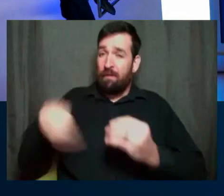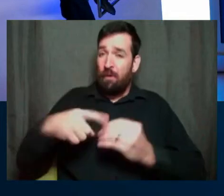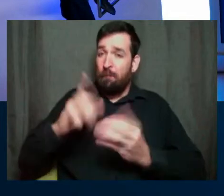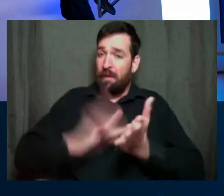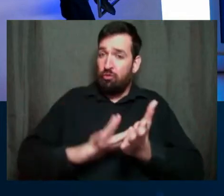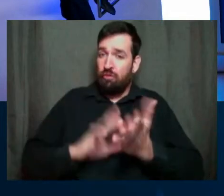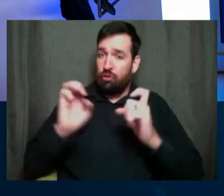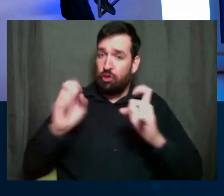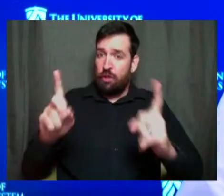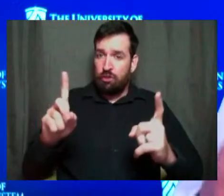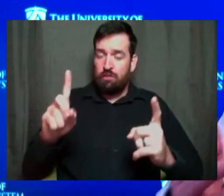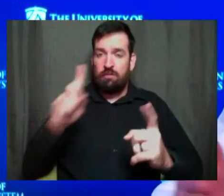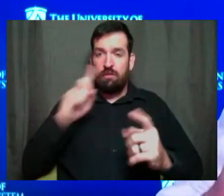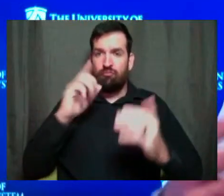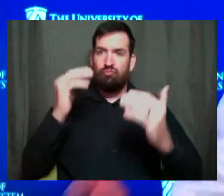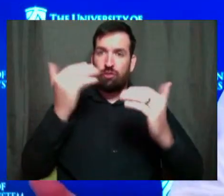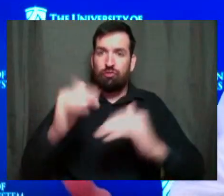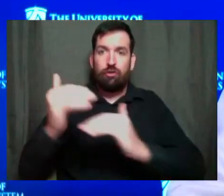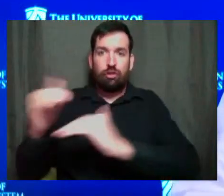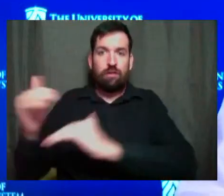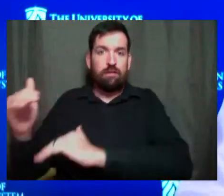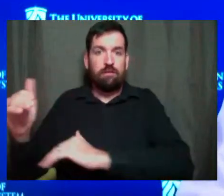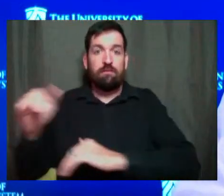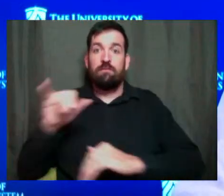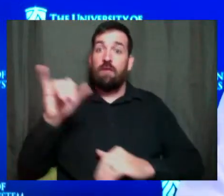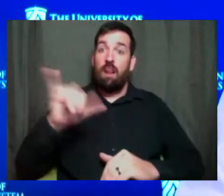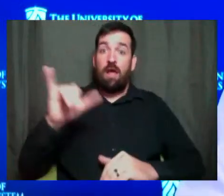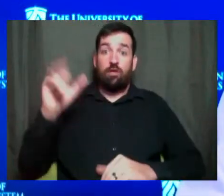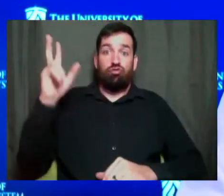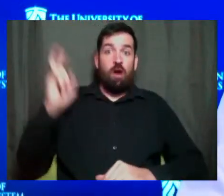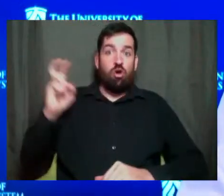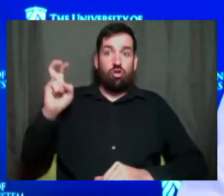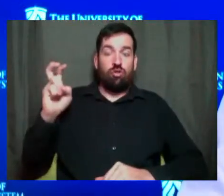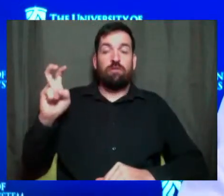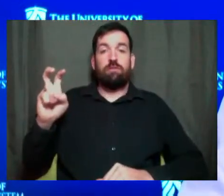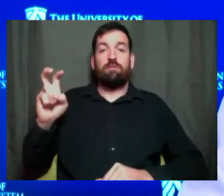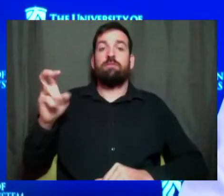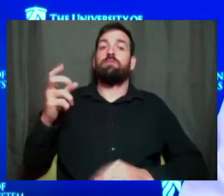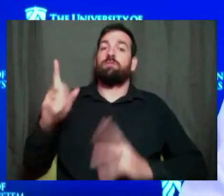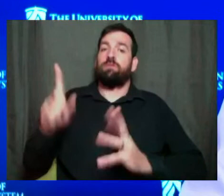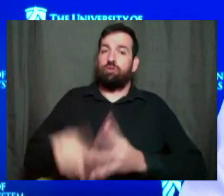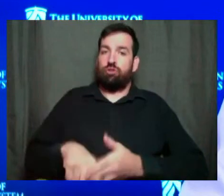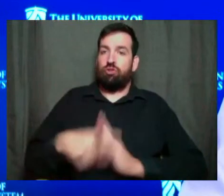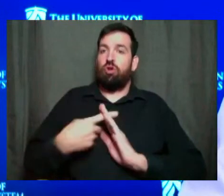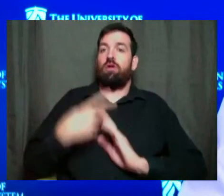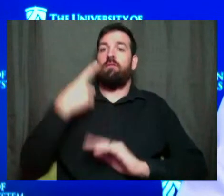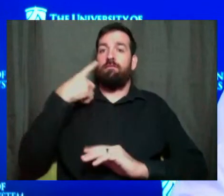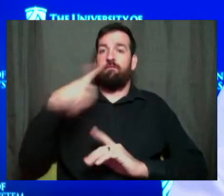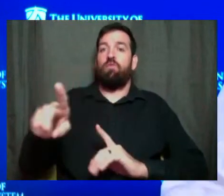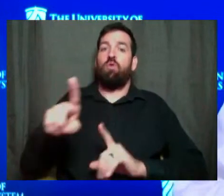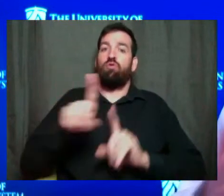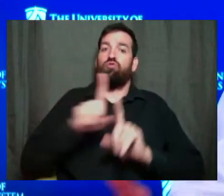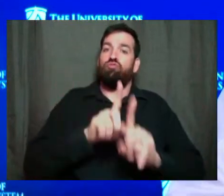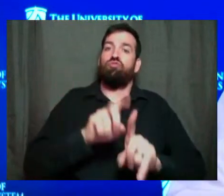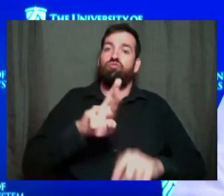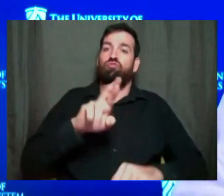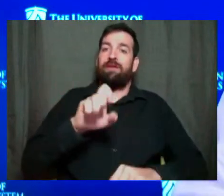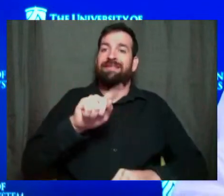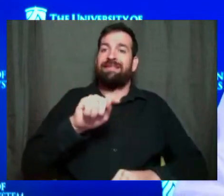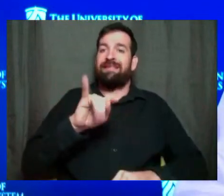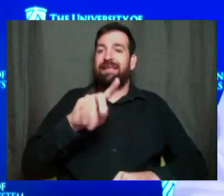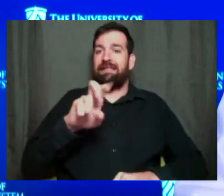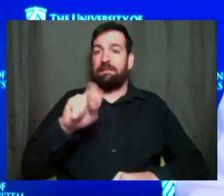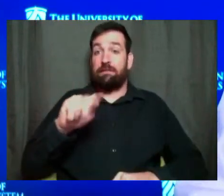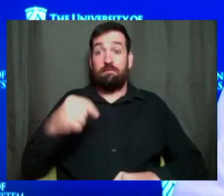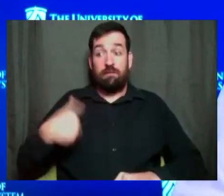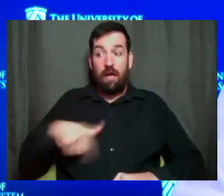the restrictions they put in place, just like they did for truckers. They have for They started doing it for residents and fellows, and which, hours. as we went through training, it was a